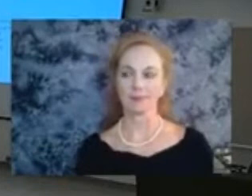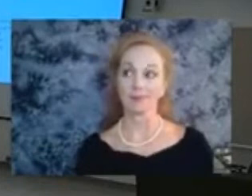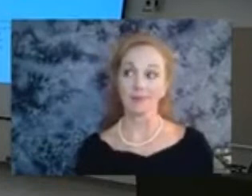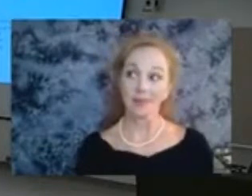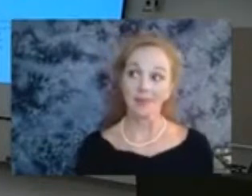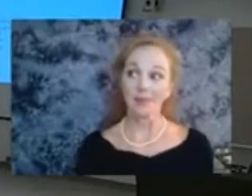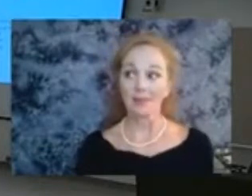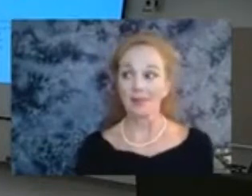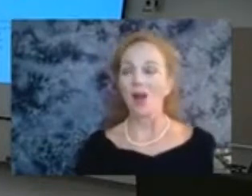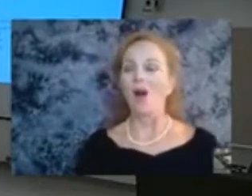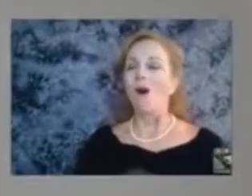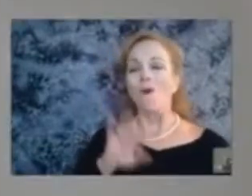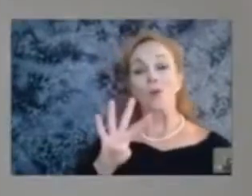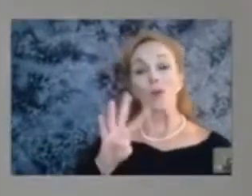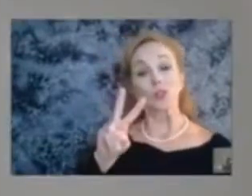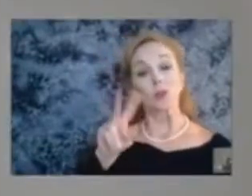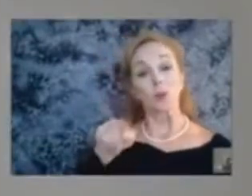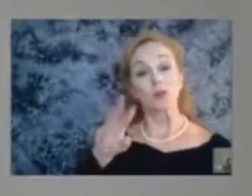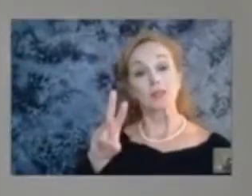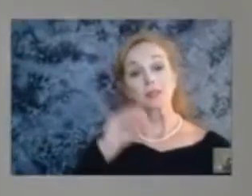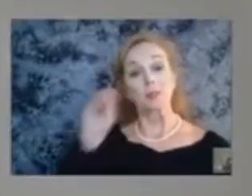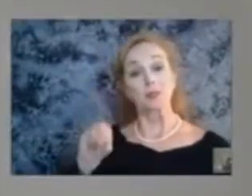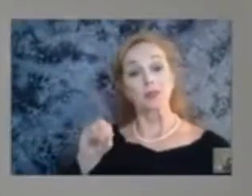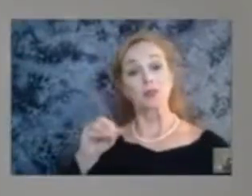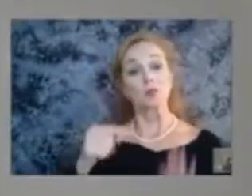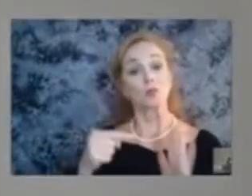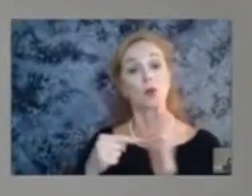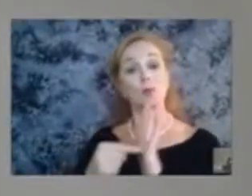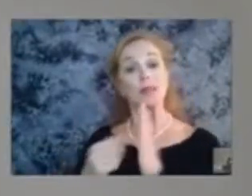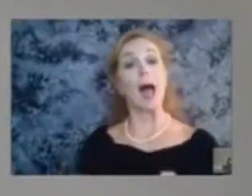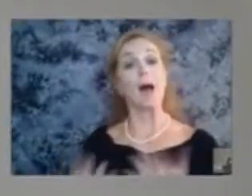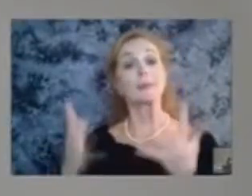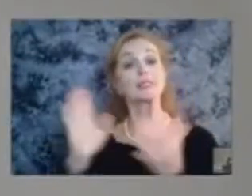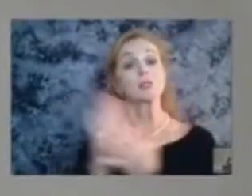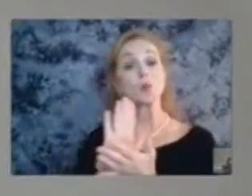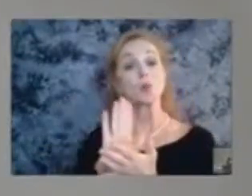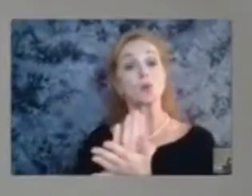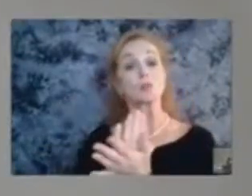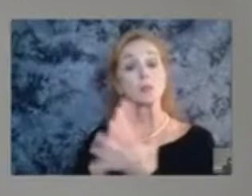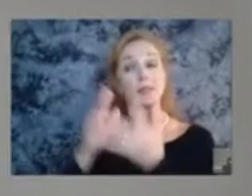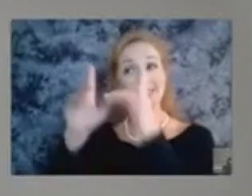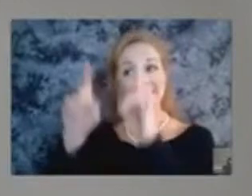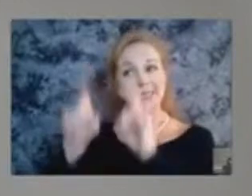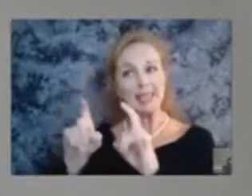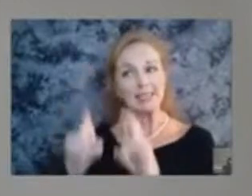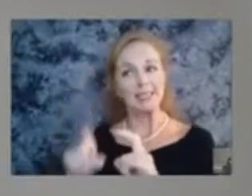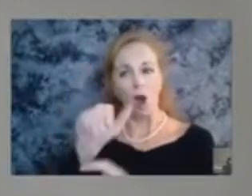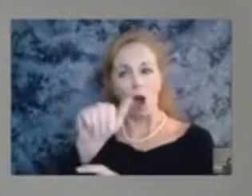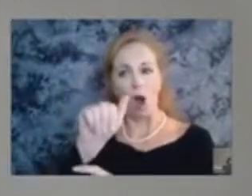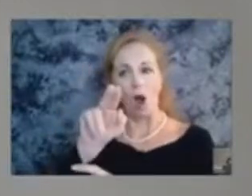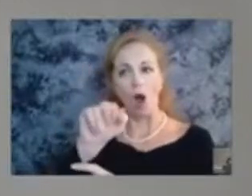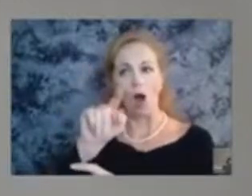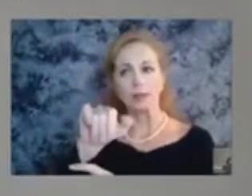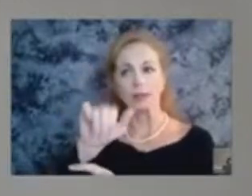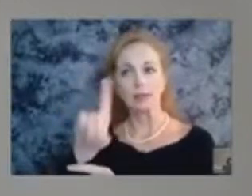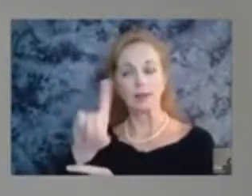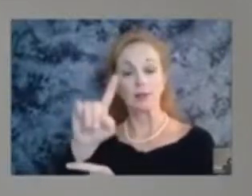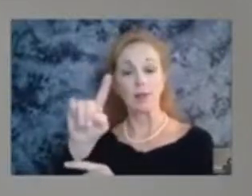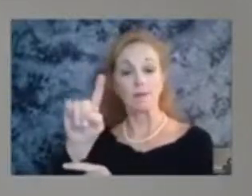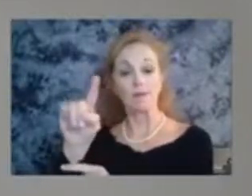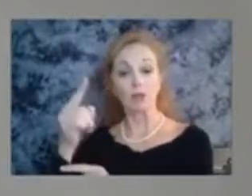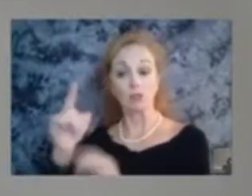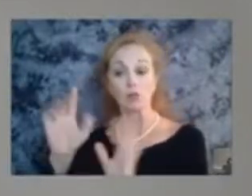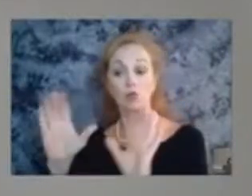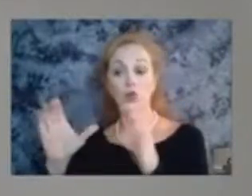Gabe, 42.6% represents a number of schools that have been audited currently out of that first group of schools that will